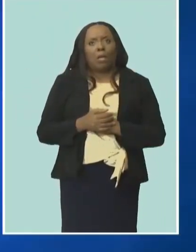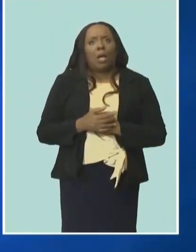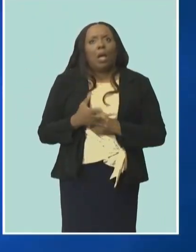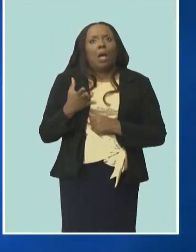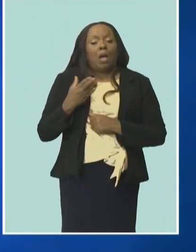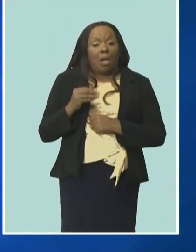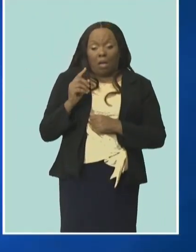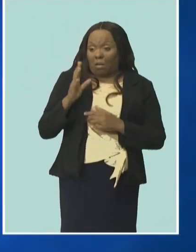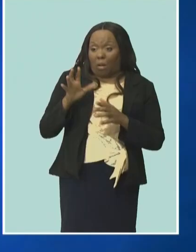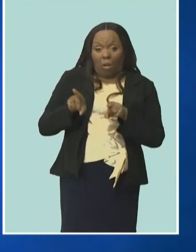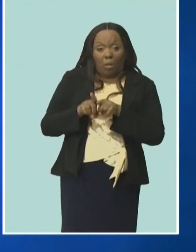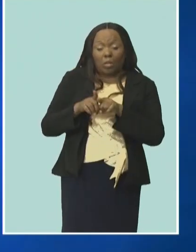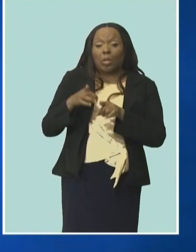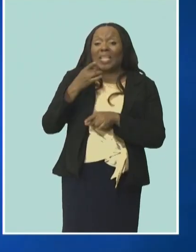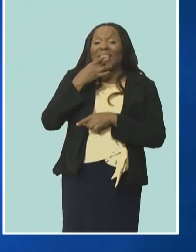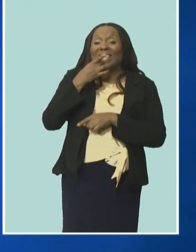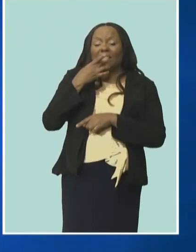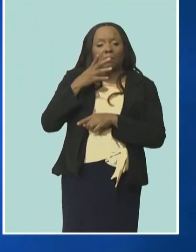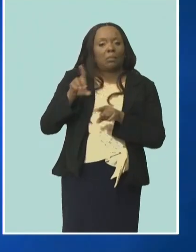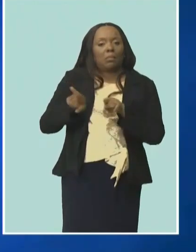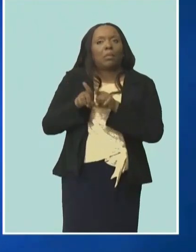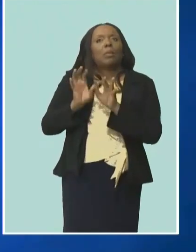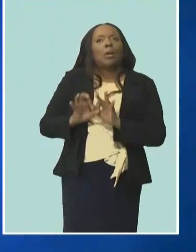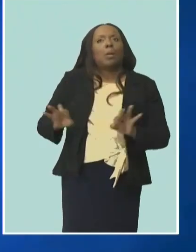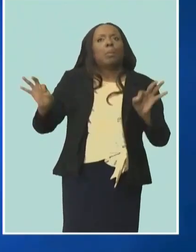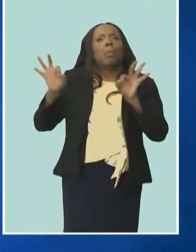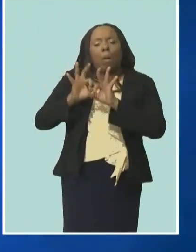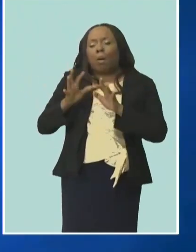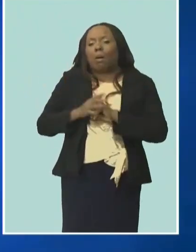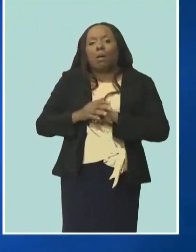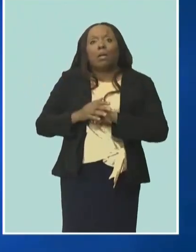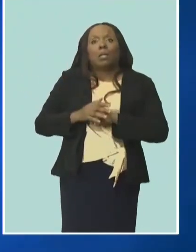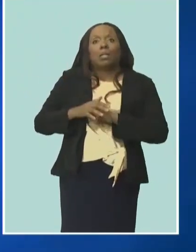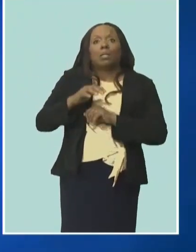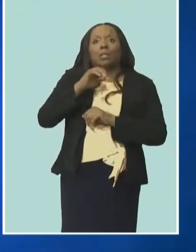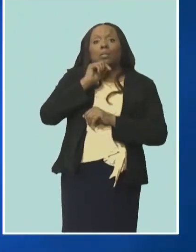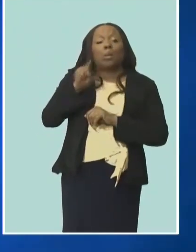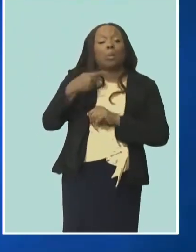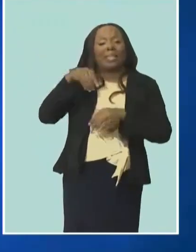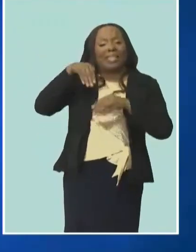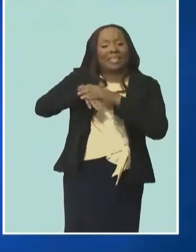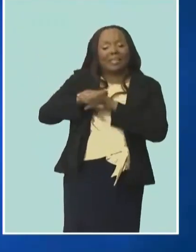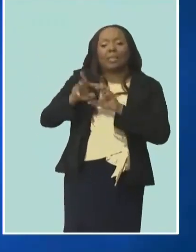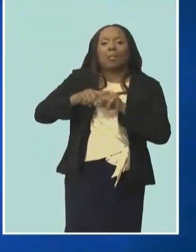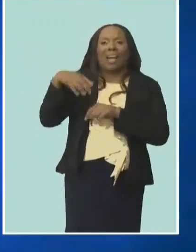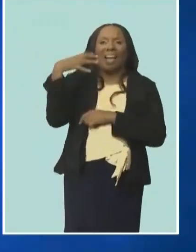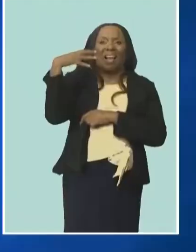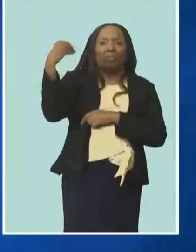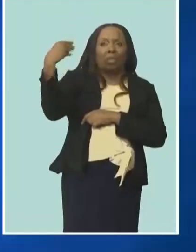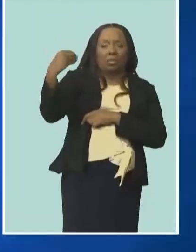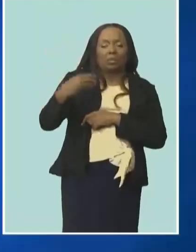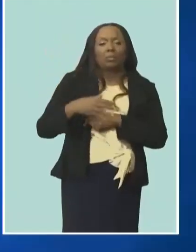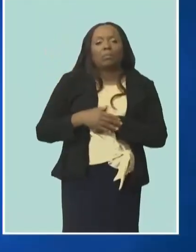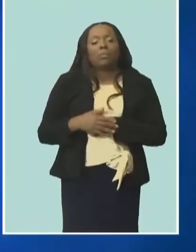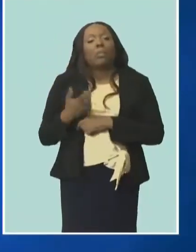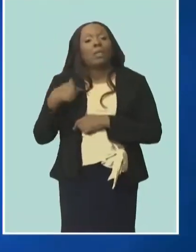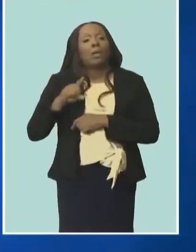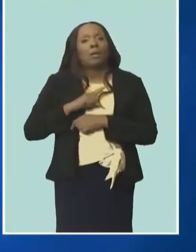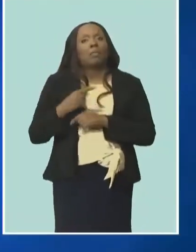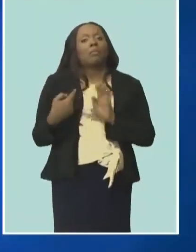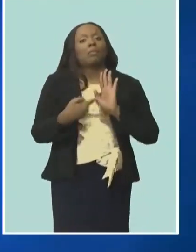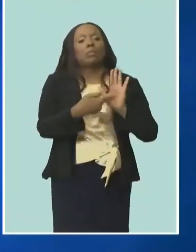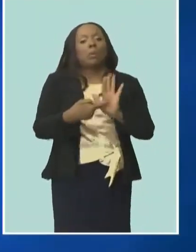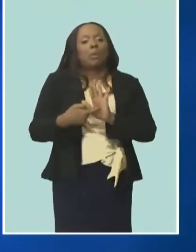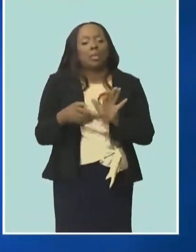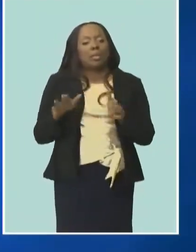The cleaning service does not stop at interiors, but also includes driveways. we have introduced to you a surface, a floor